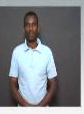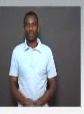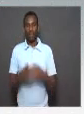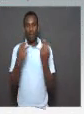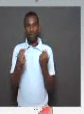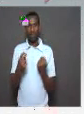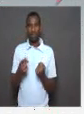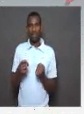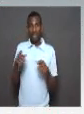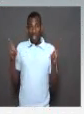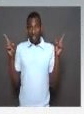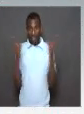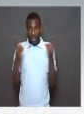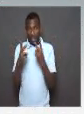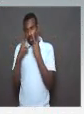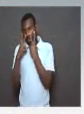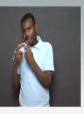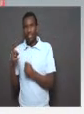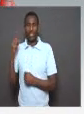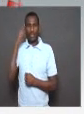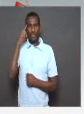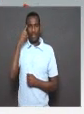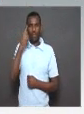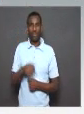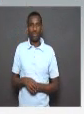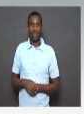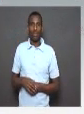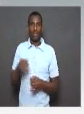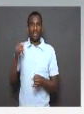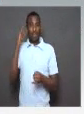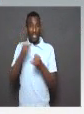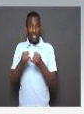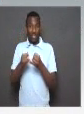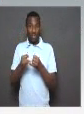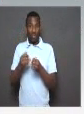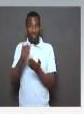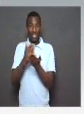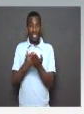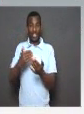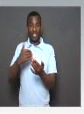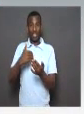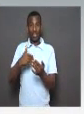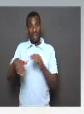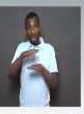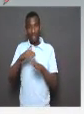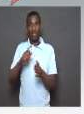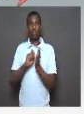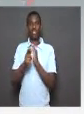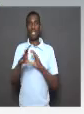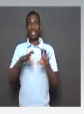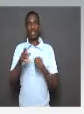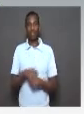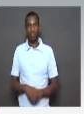Consider the refrigerator we examined in our last lesson. By doing work on this